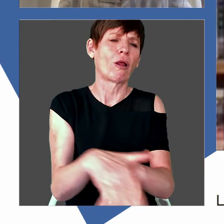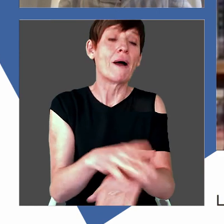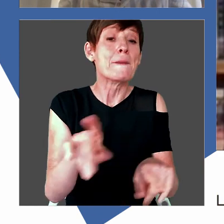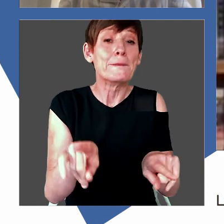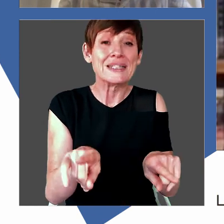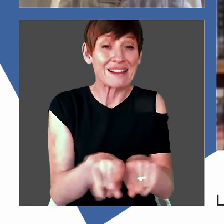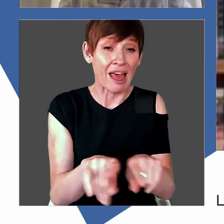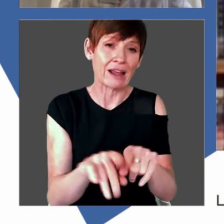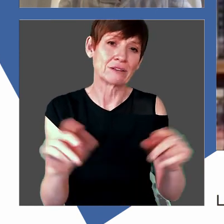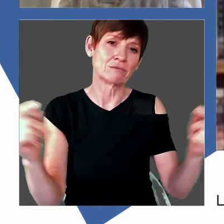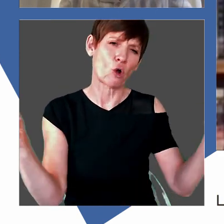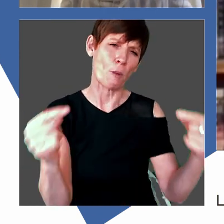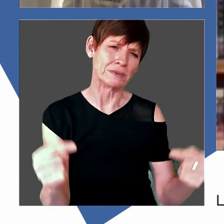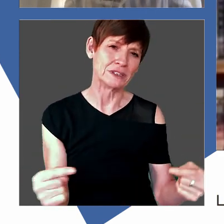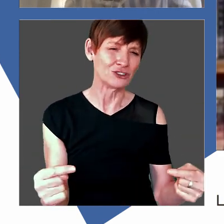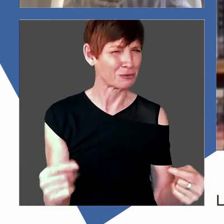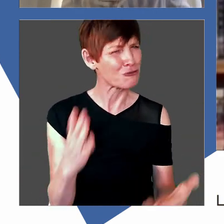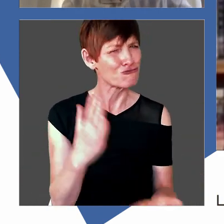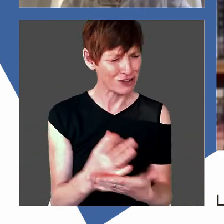exploitation. Okay.